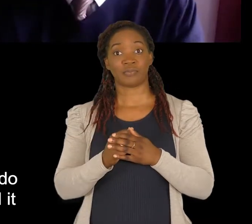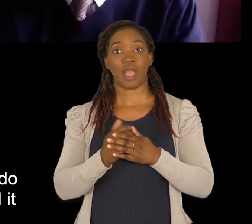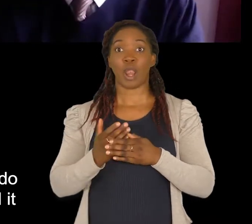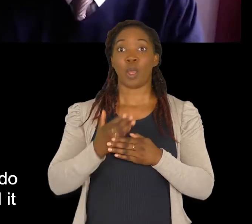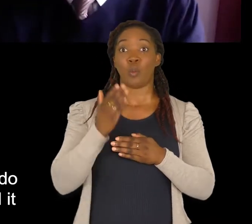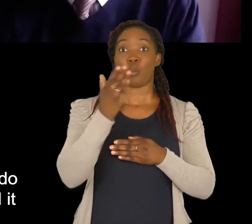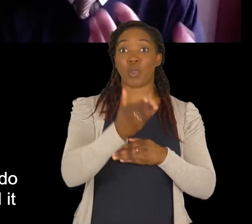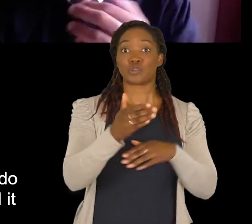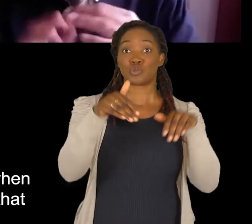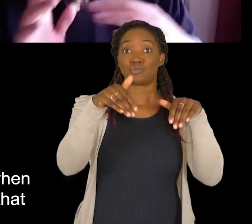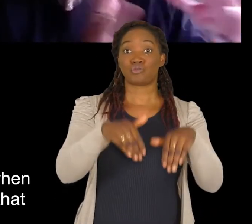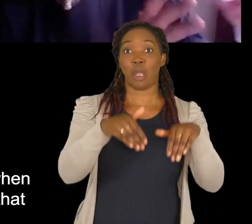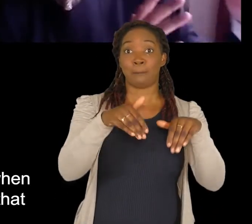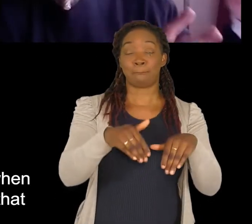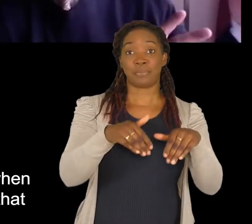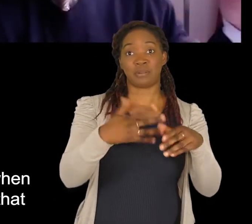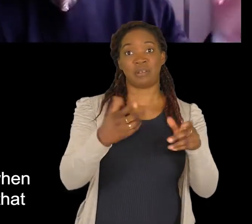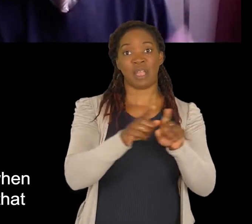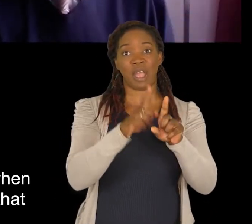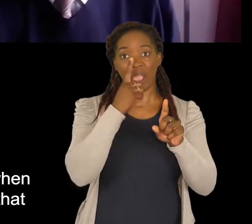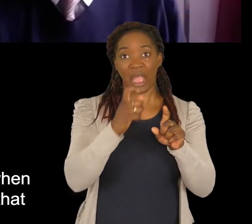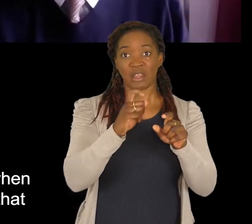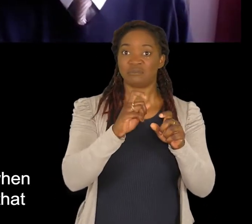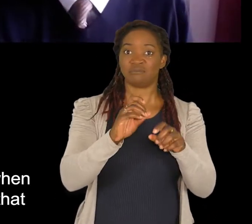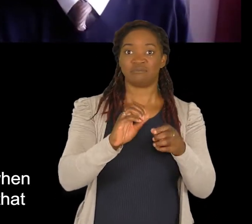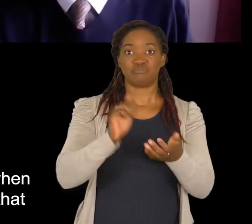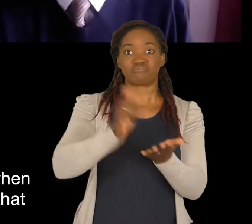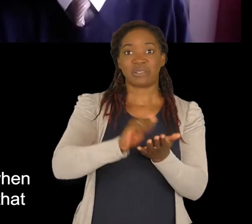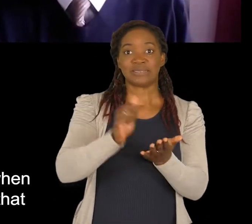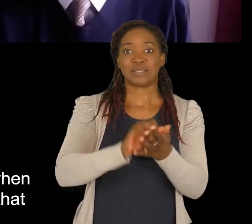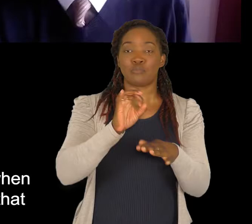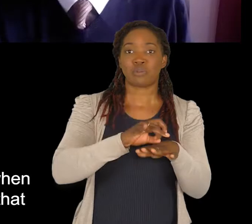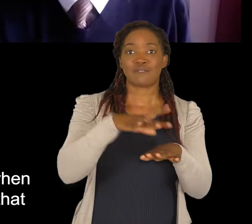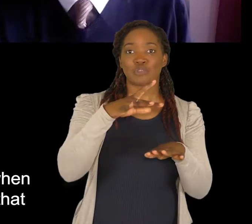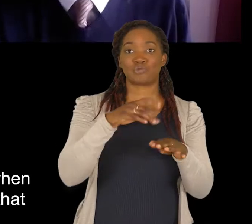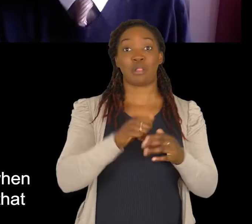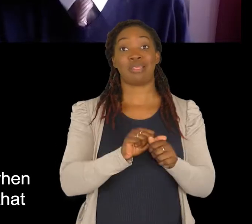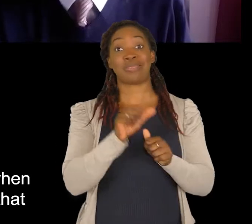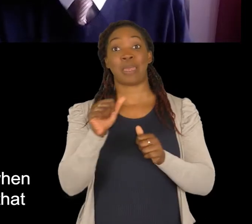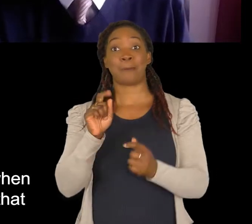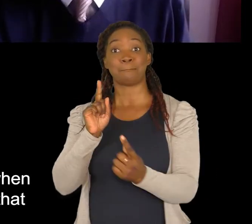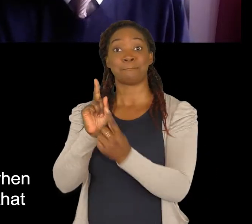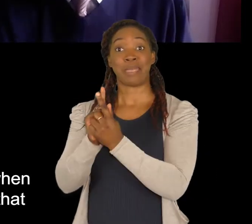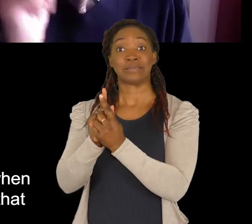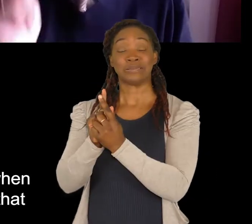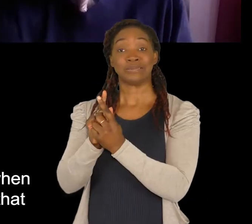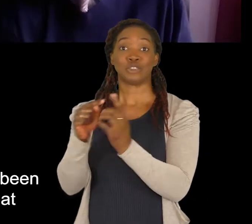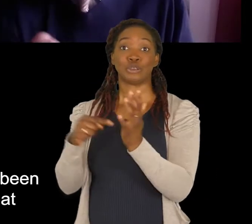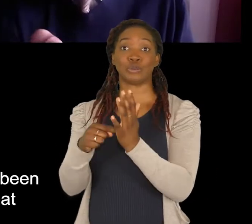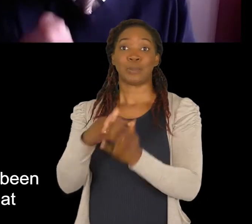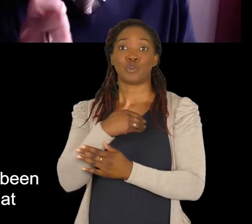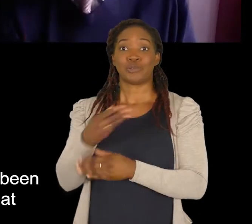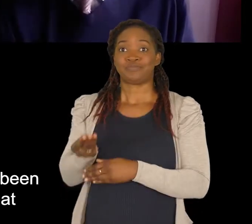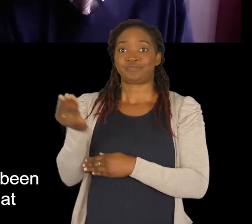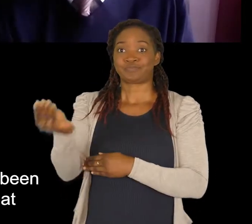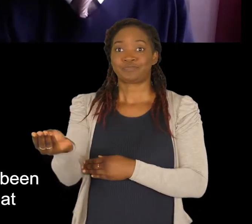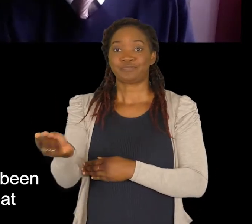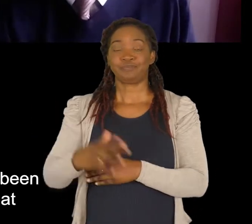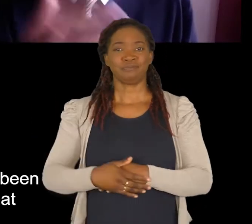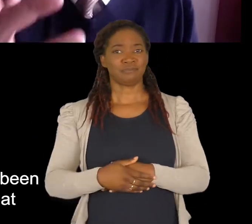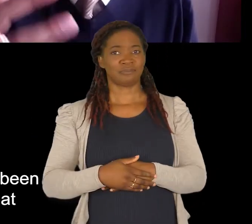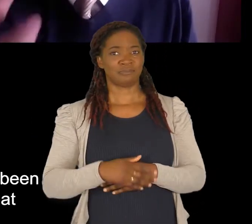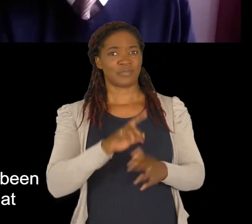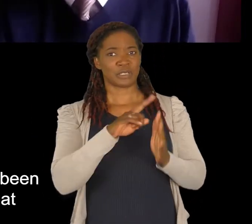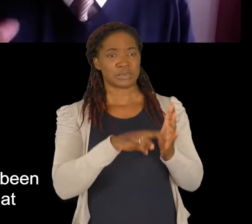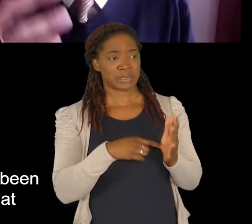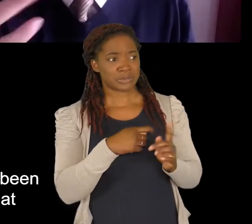to bind it, Rosa, at the most expensive printers I could. And when I met him on Tuesday morning, I gave him that booklet. And he said to me,